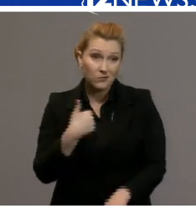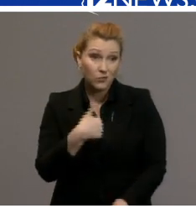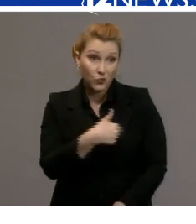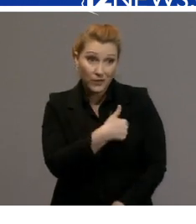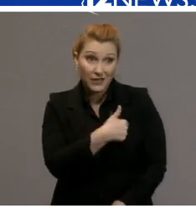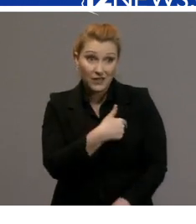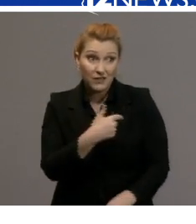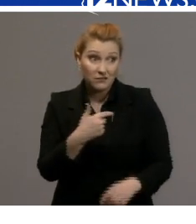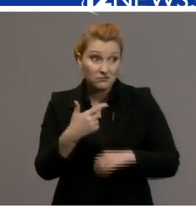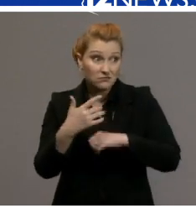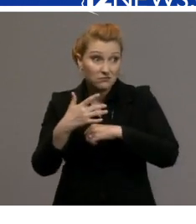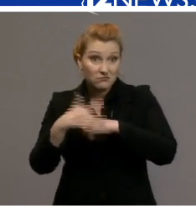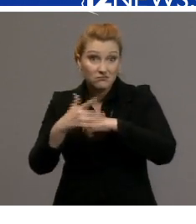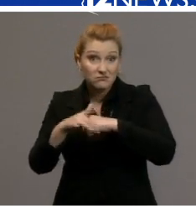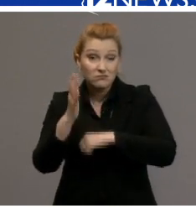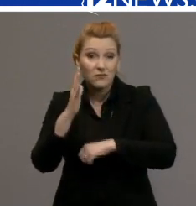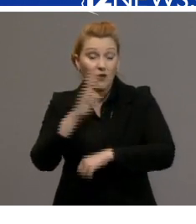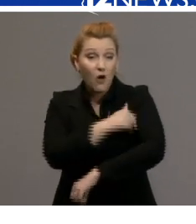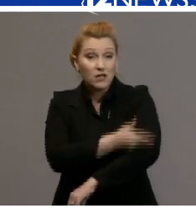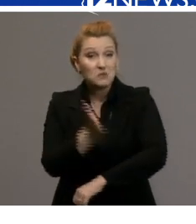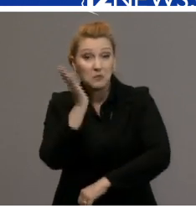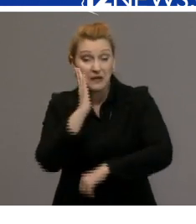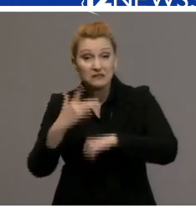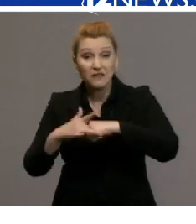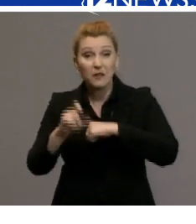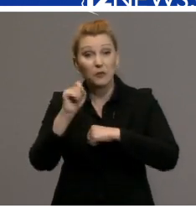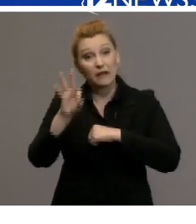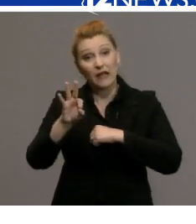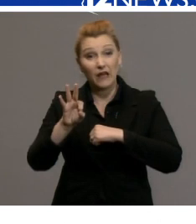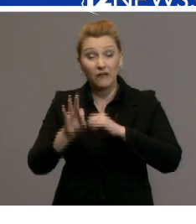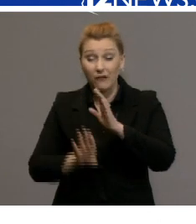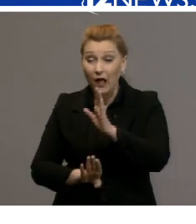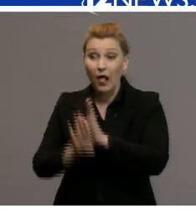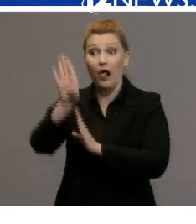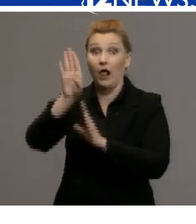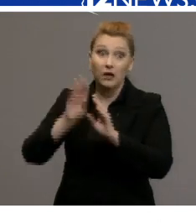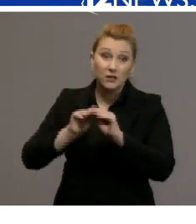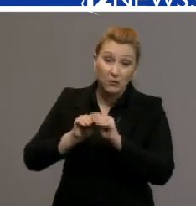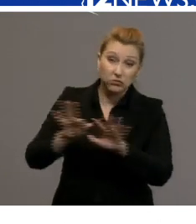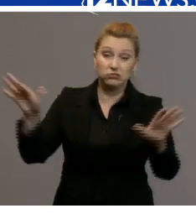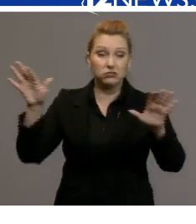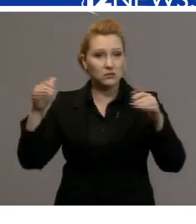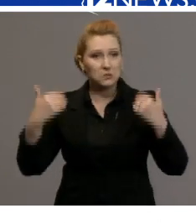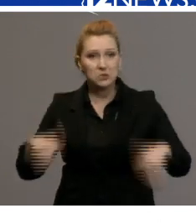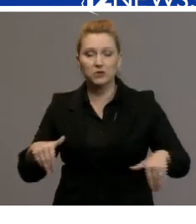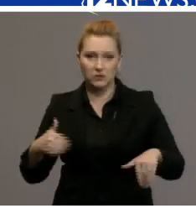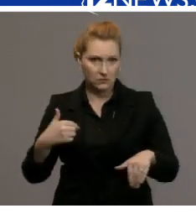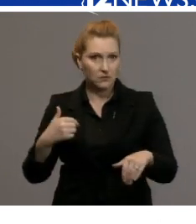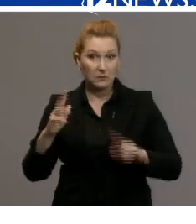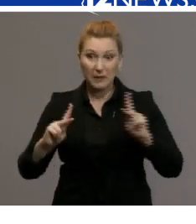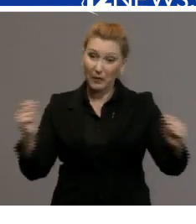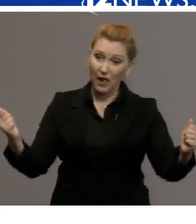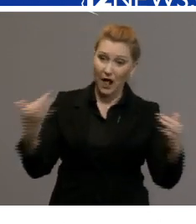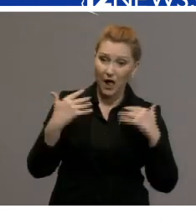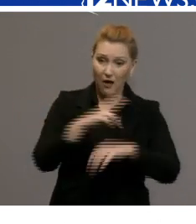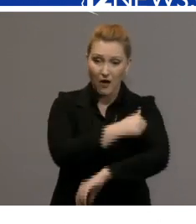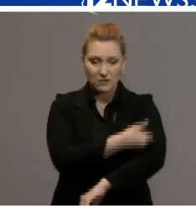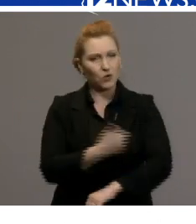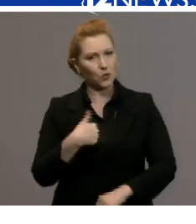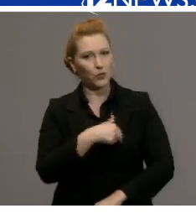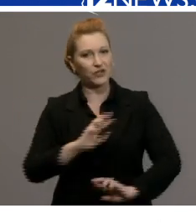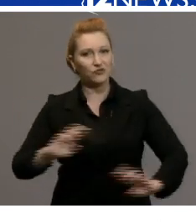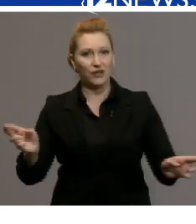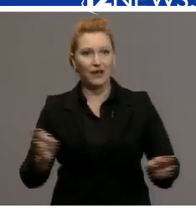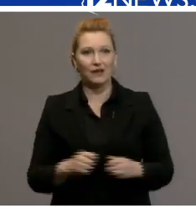hospital beds if necessary. Intensive care unit beds, this is if you're extremely sick. Gray